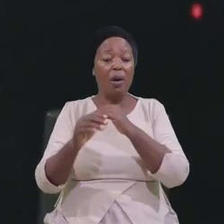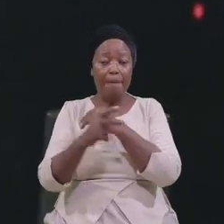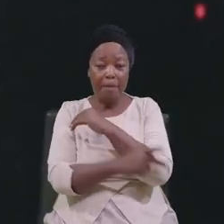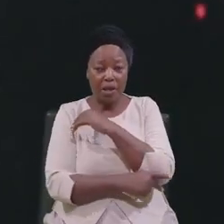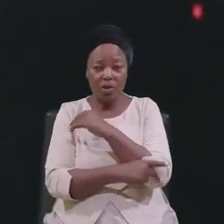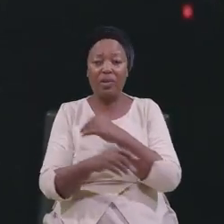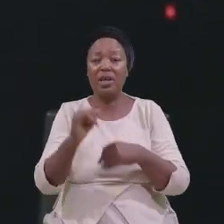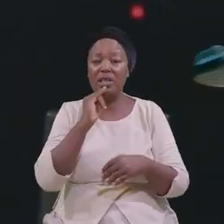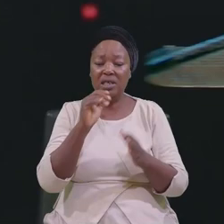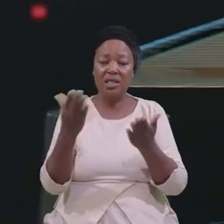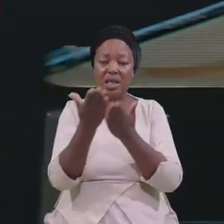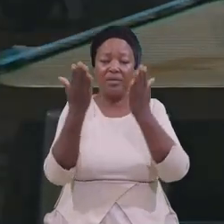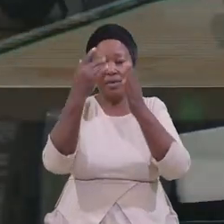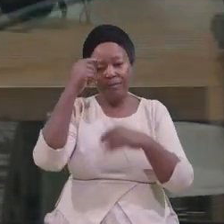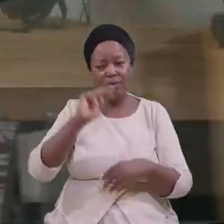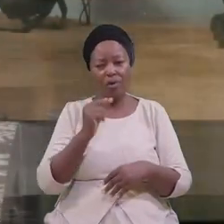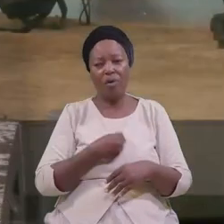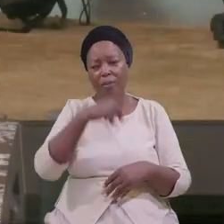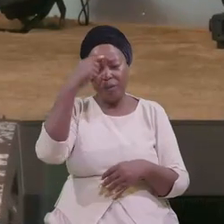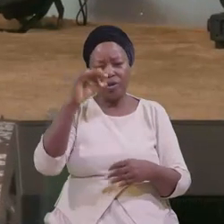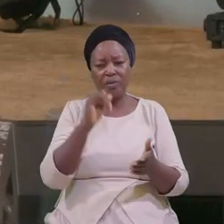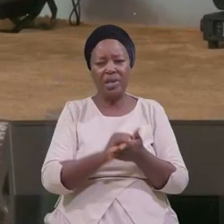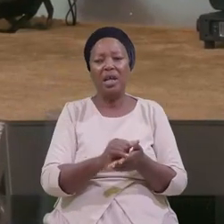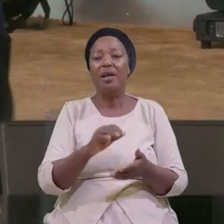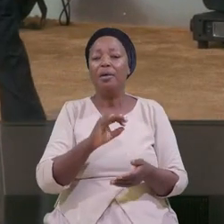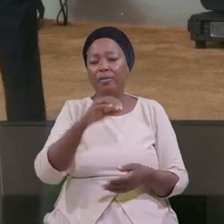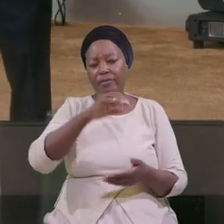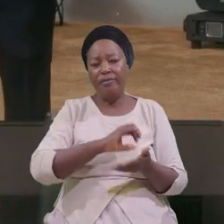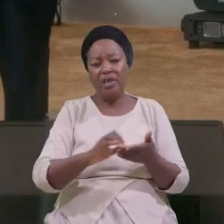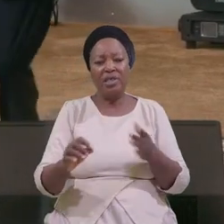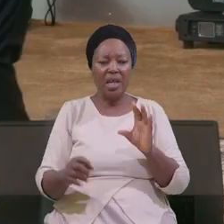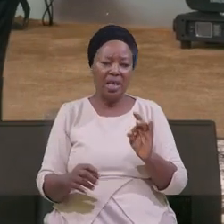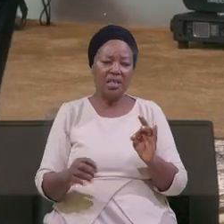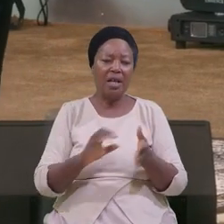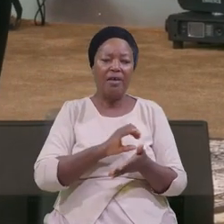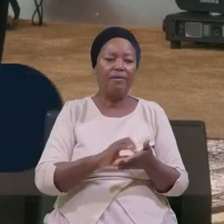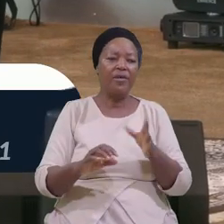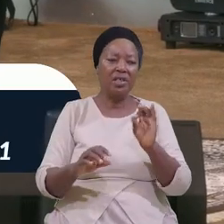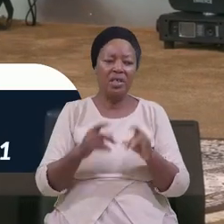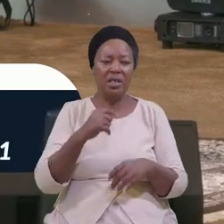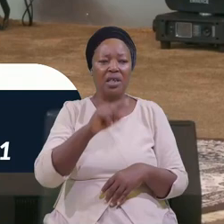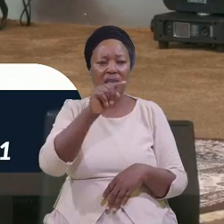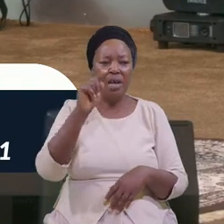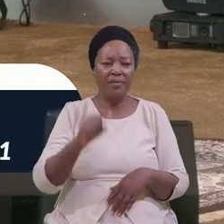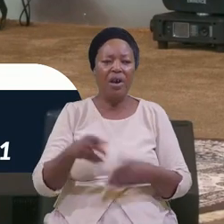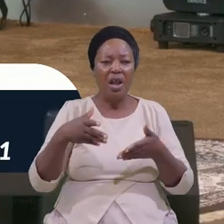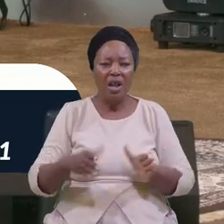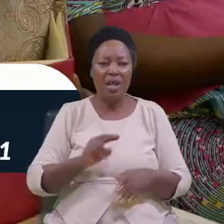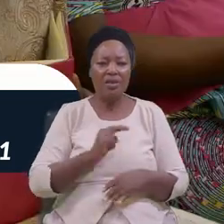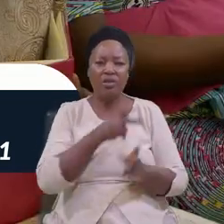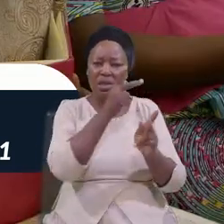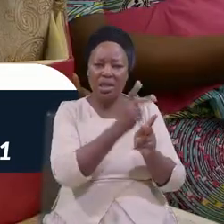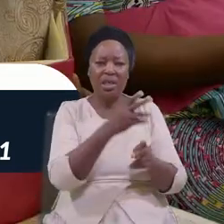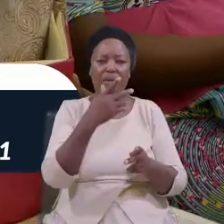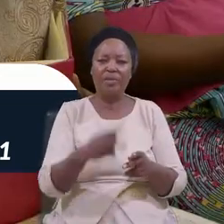us. Because of that, look at verse 8. In verse 8, it says, therefore, let us keep